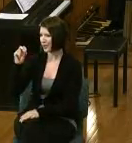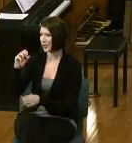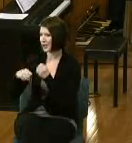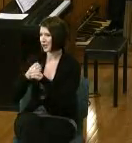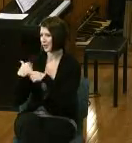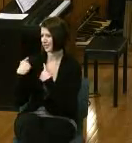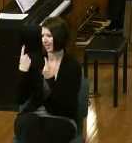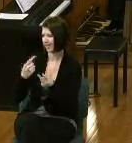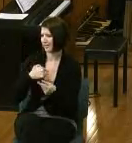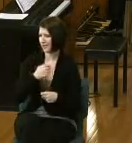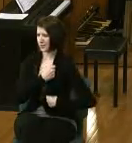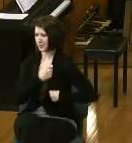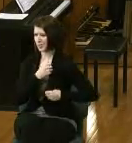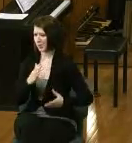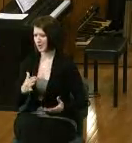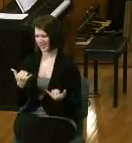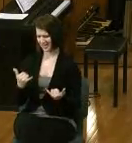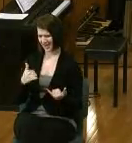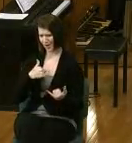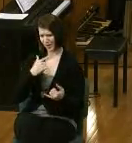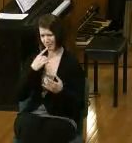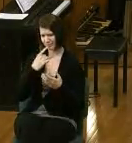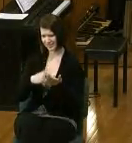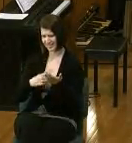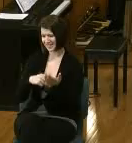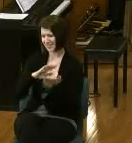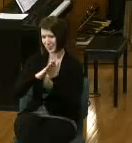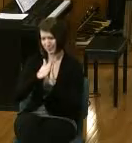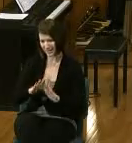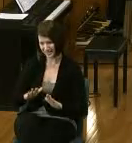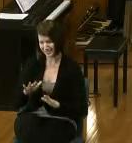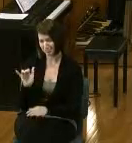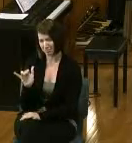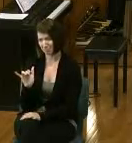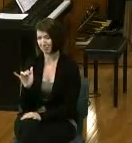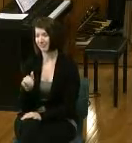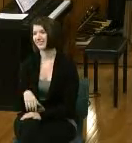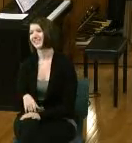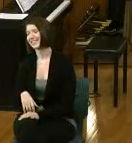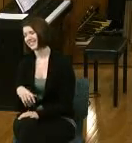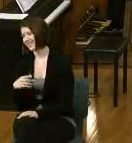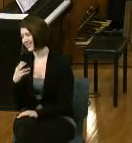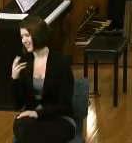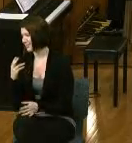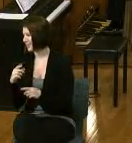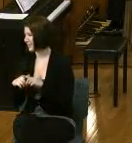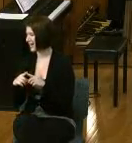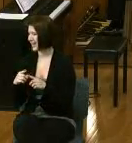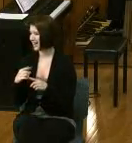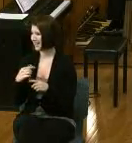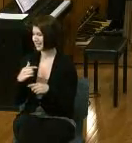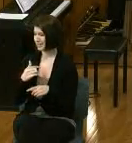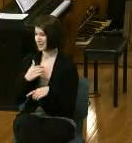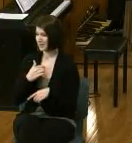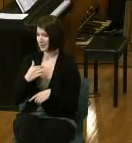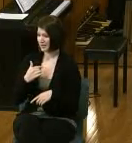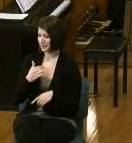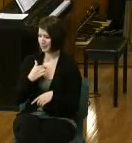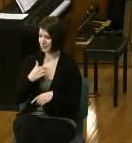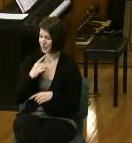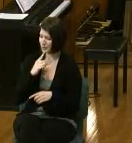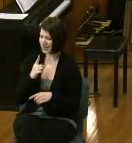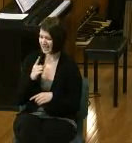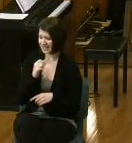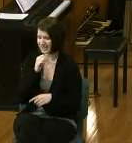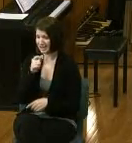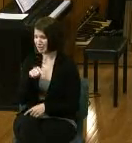for mission here, but here I am. And I'm probably the least qualified person here to give this minute for mission. I mean, some of